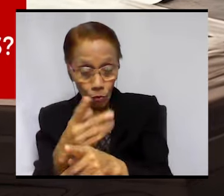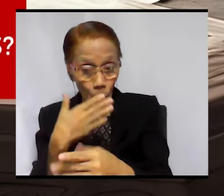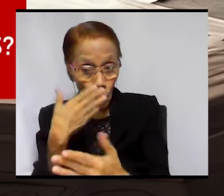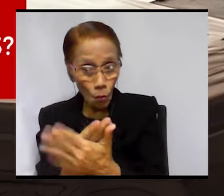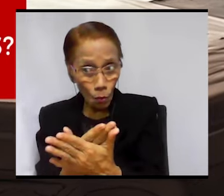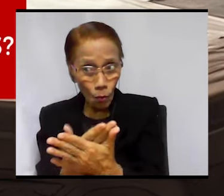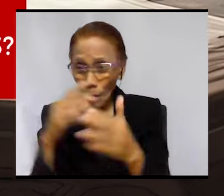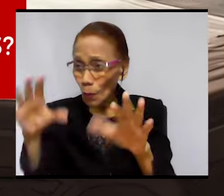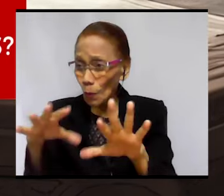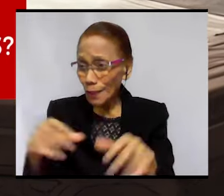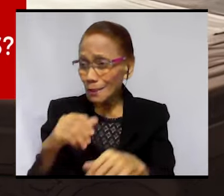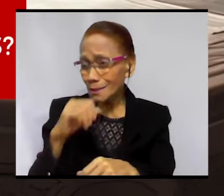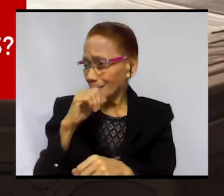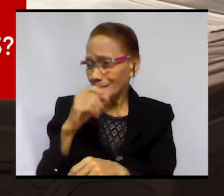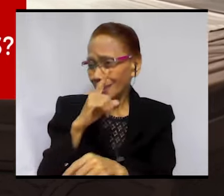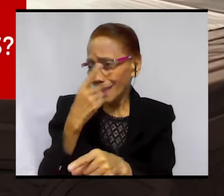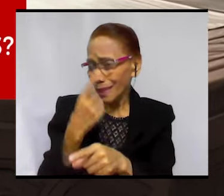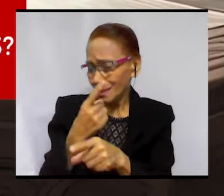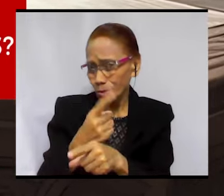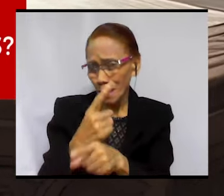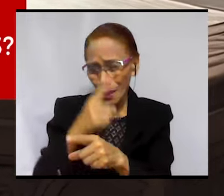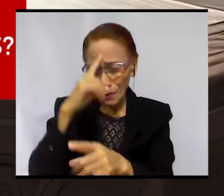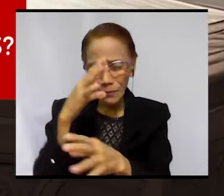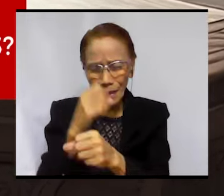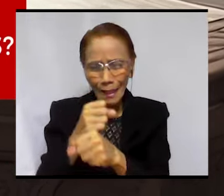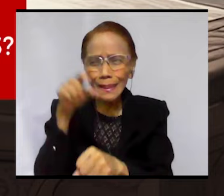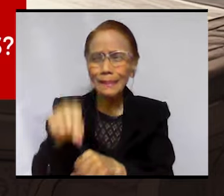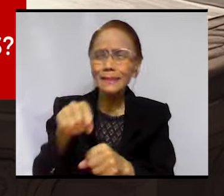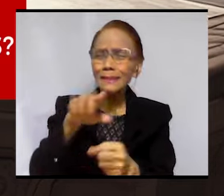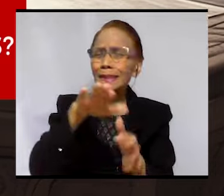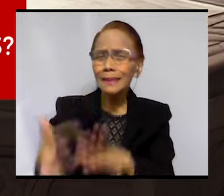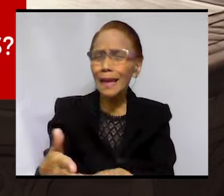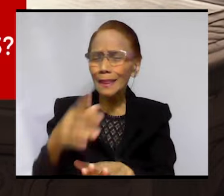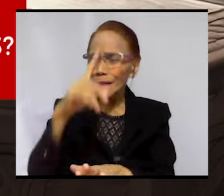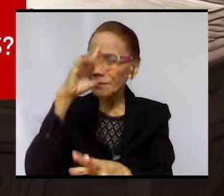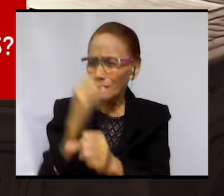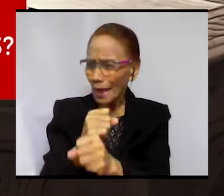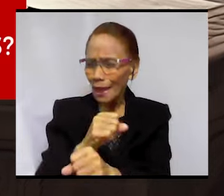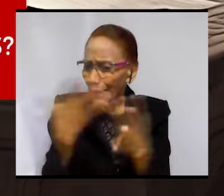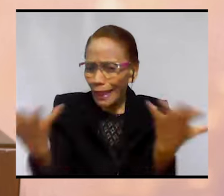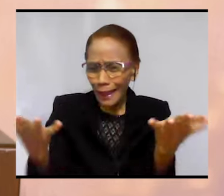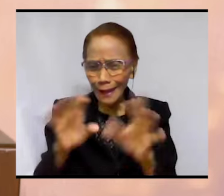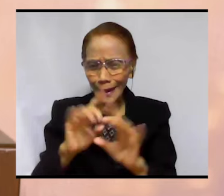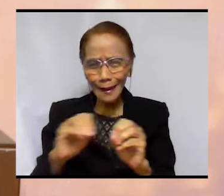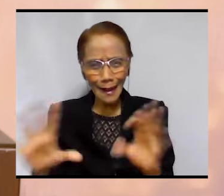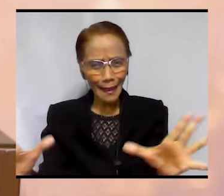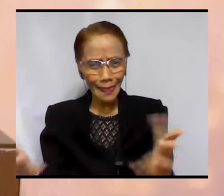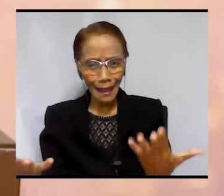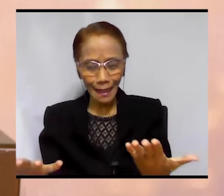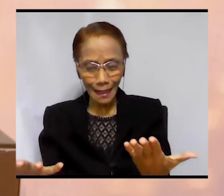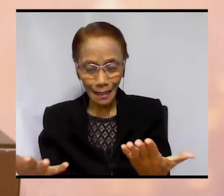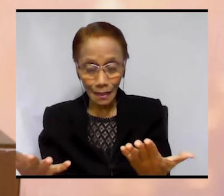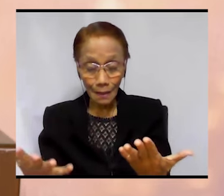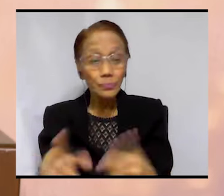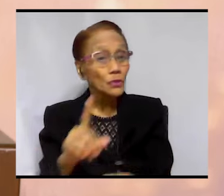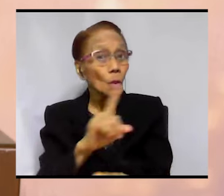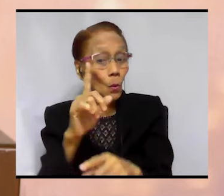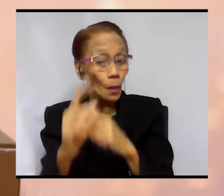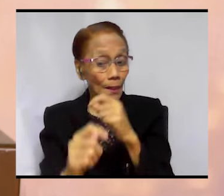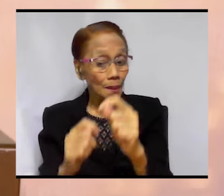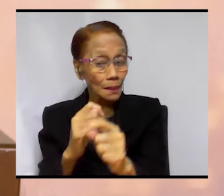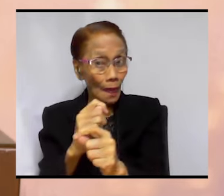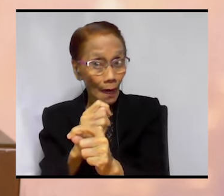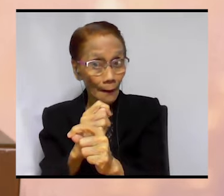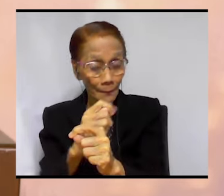not actually faith. It is a dead faith. So it is nothing. So what type of faith is